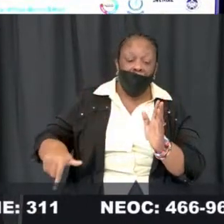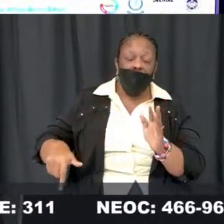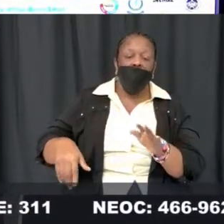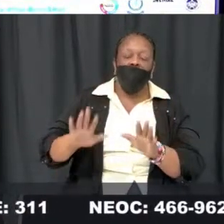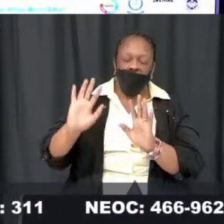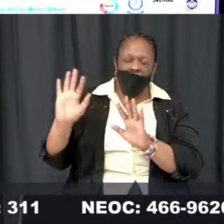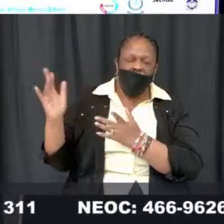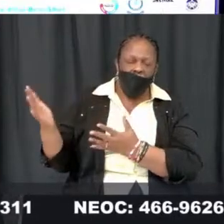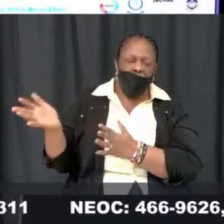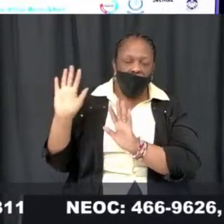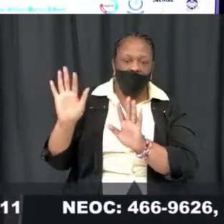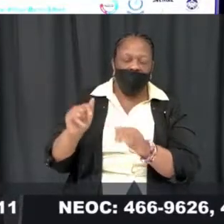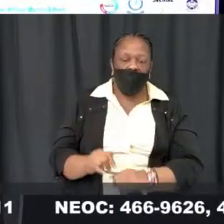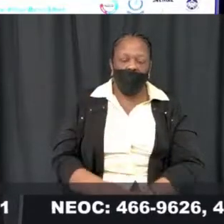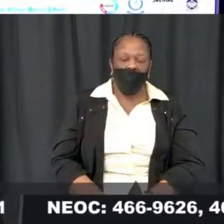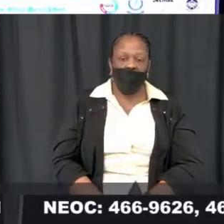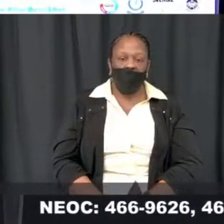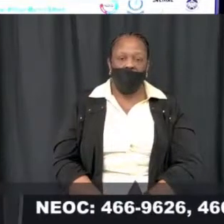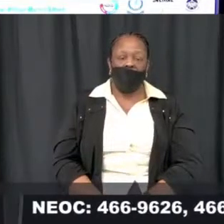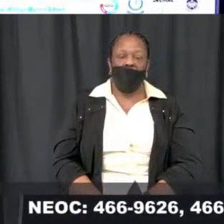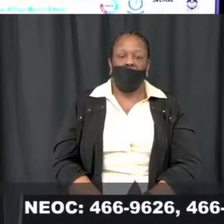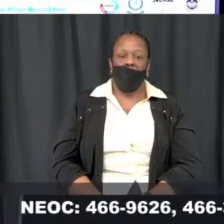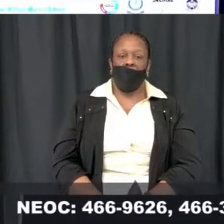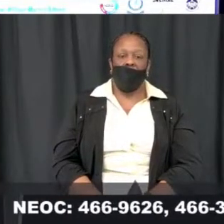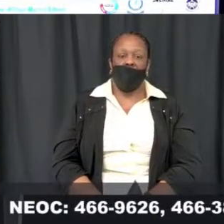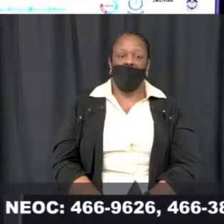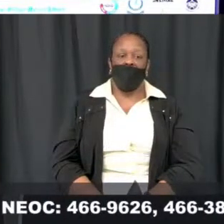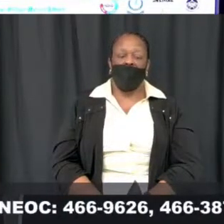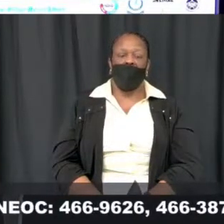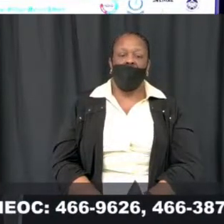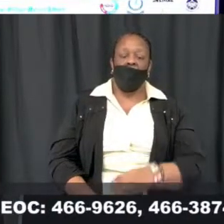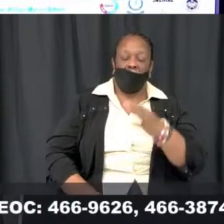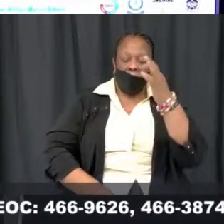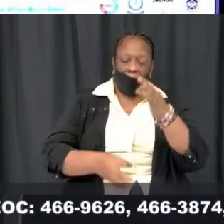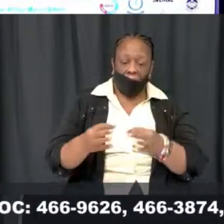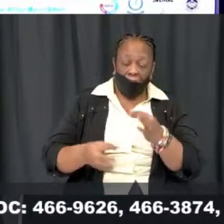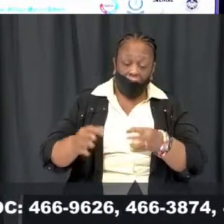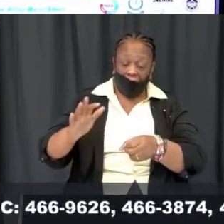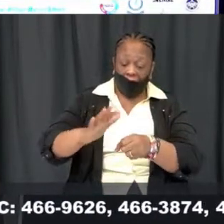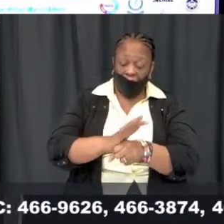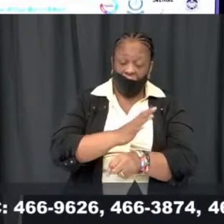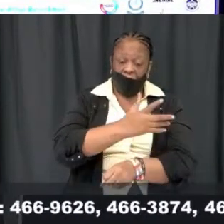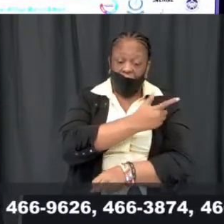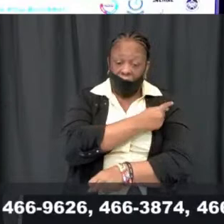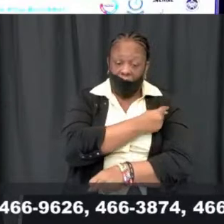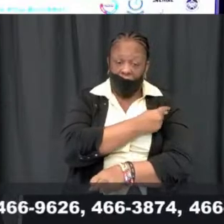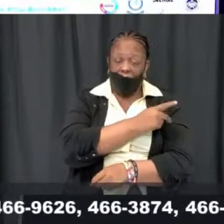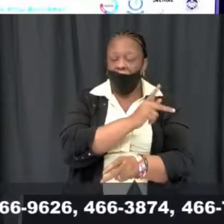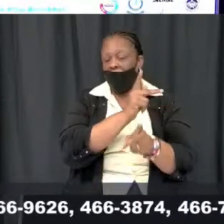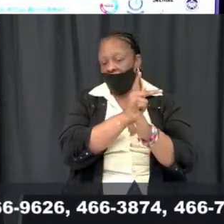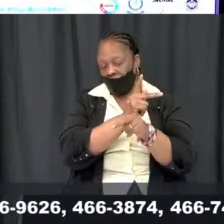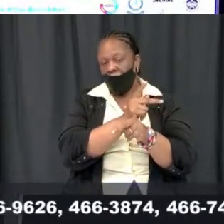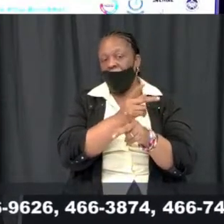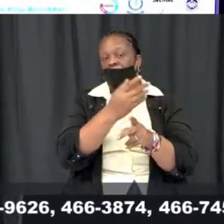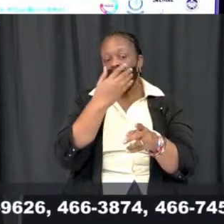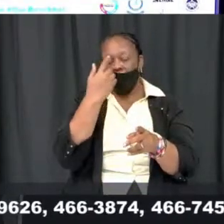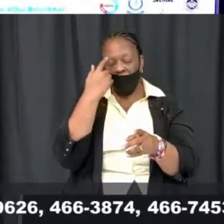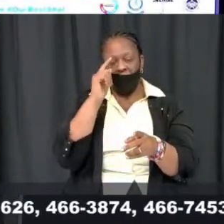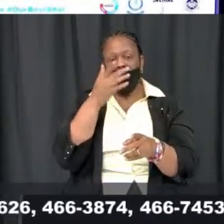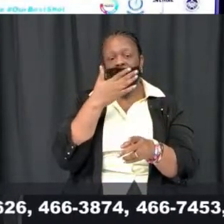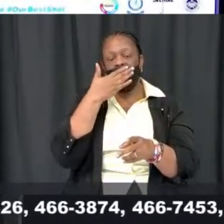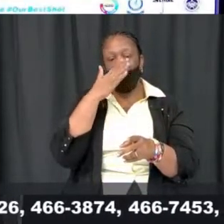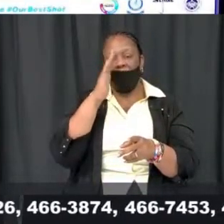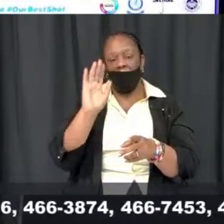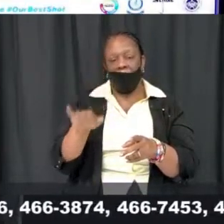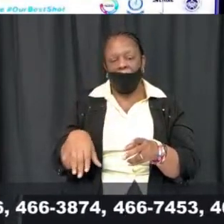out that if you are fully vaccinated, you are protected. We have said before that if